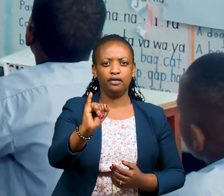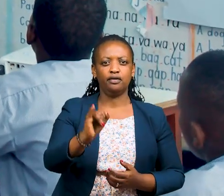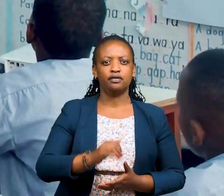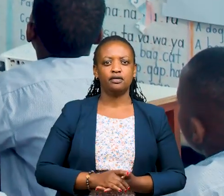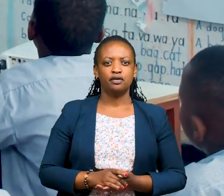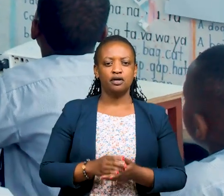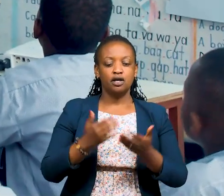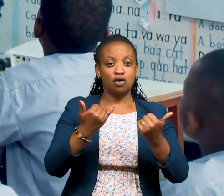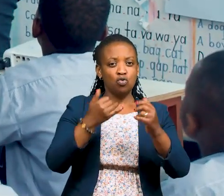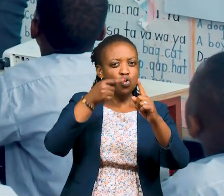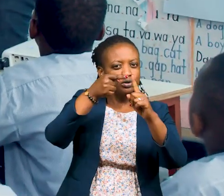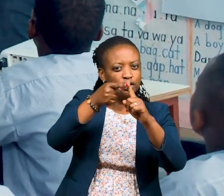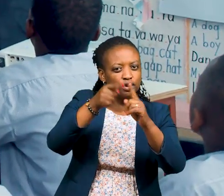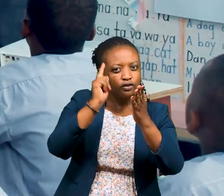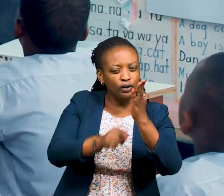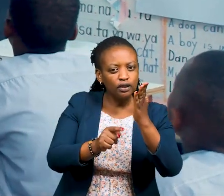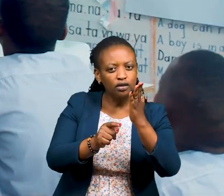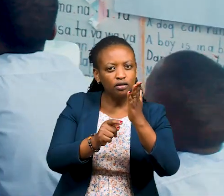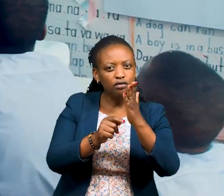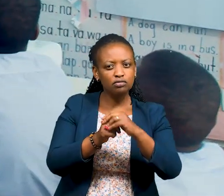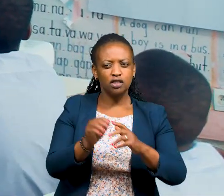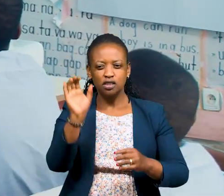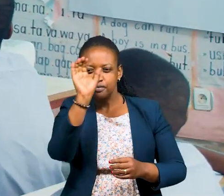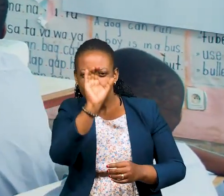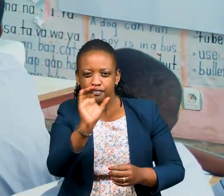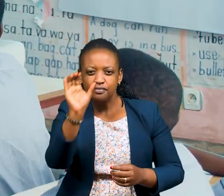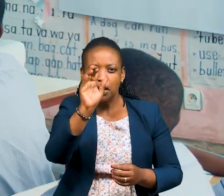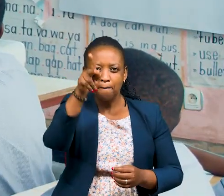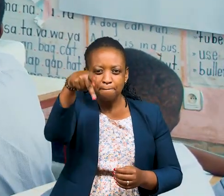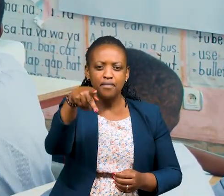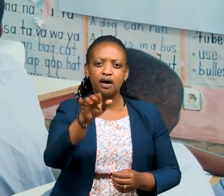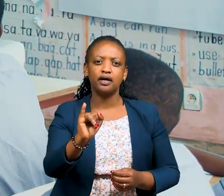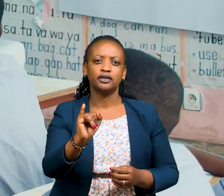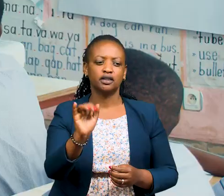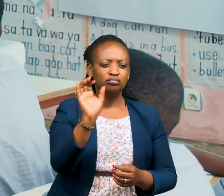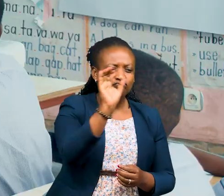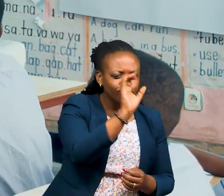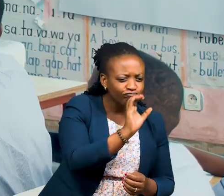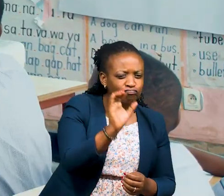as pi. So our objective is to find pi.